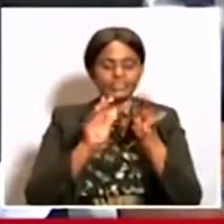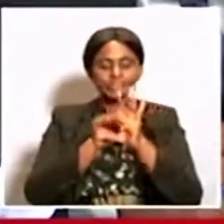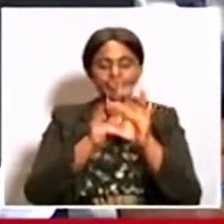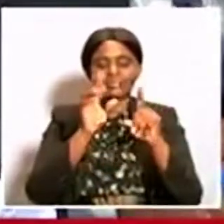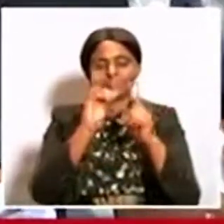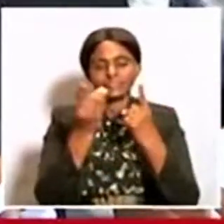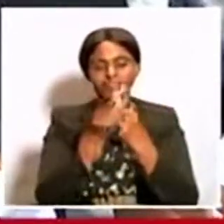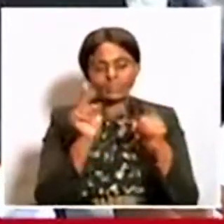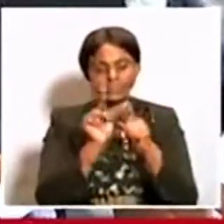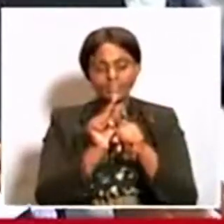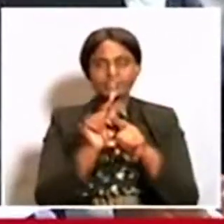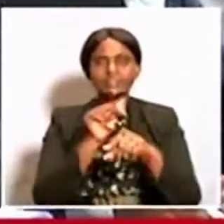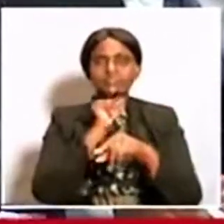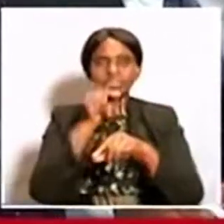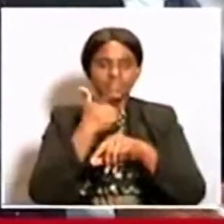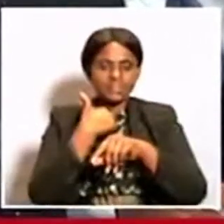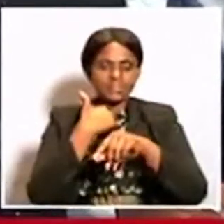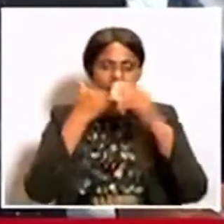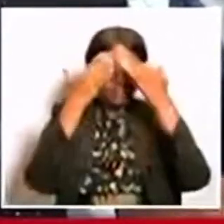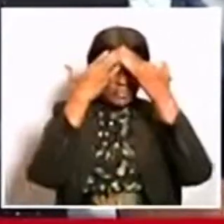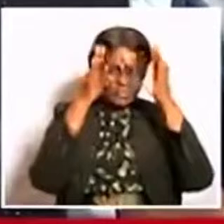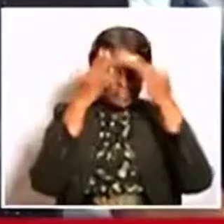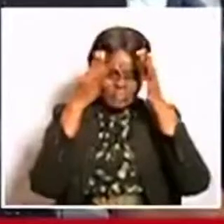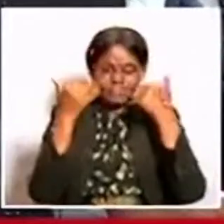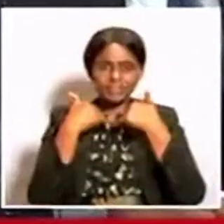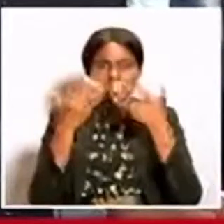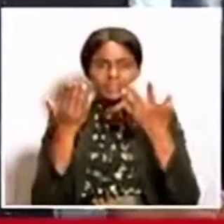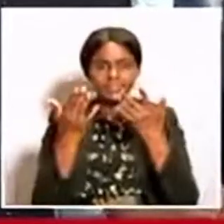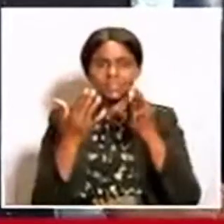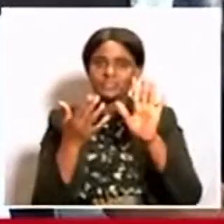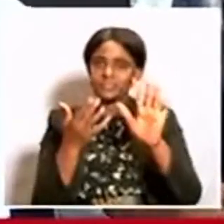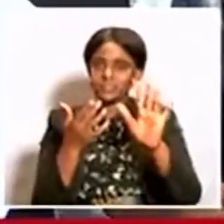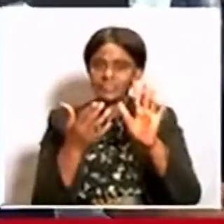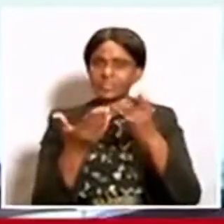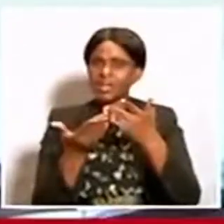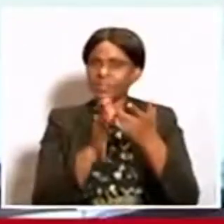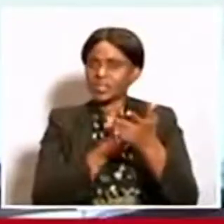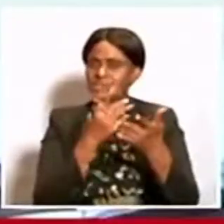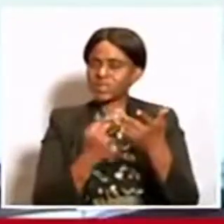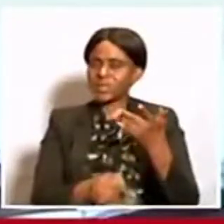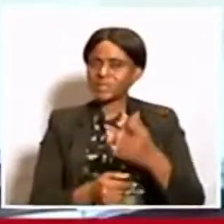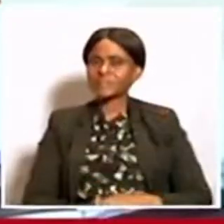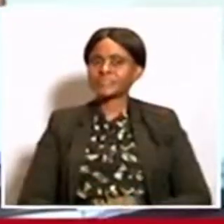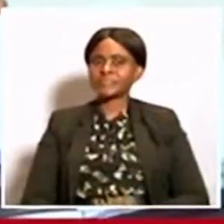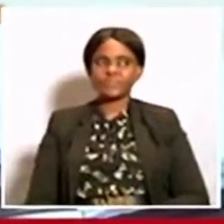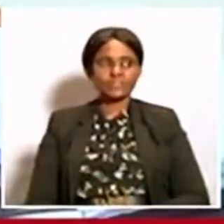district and lack of sensitization. I think that page is missing.